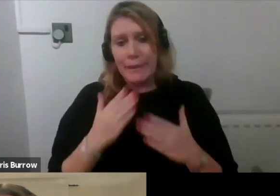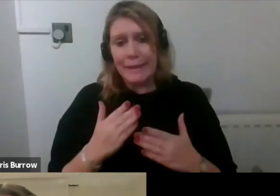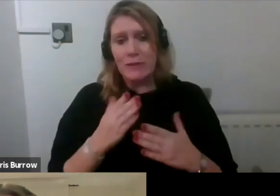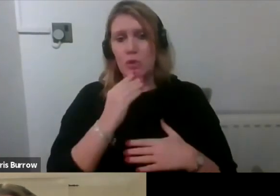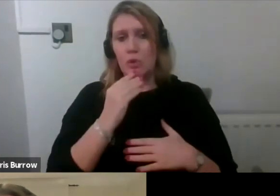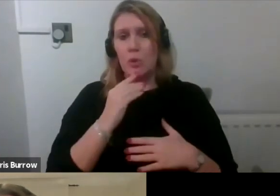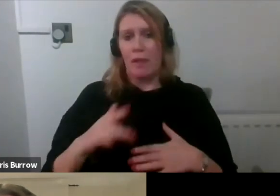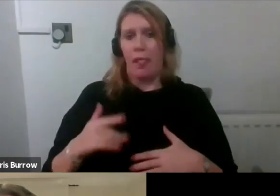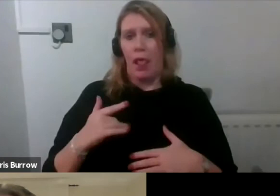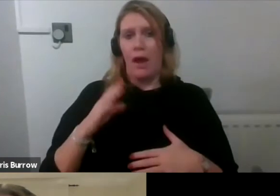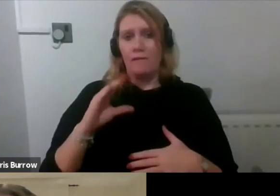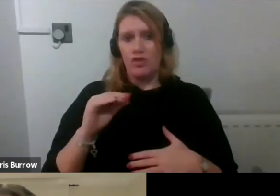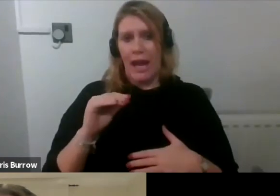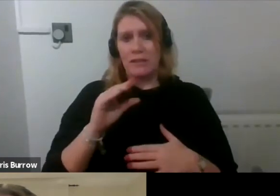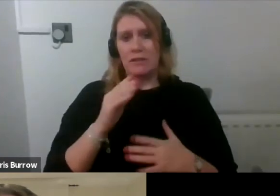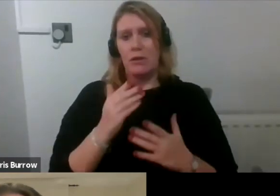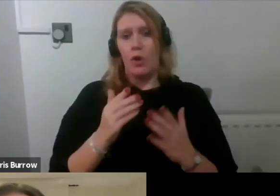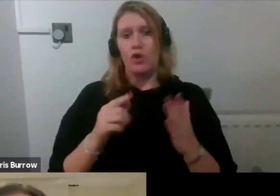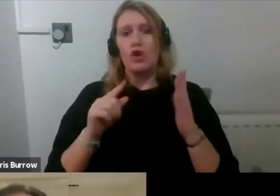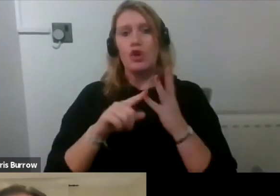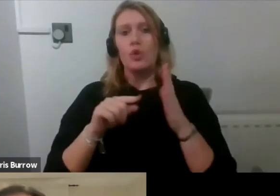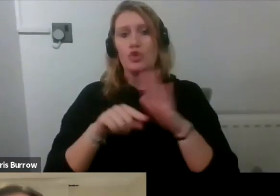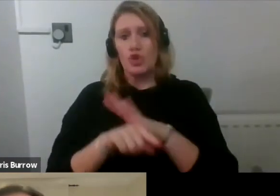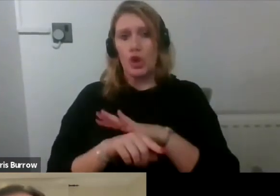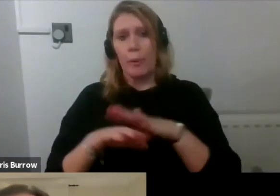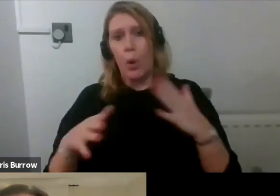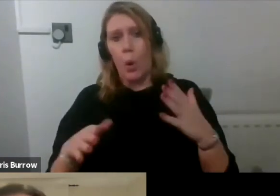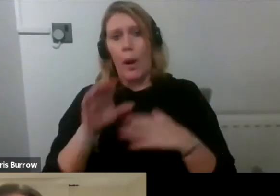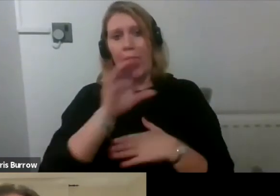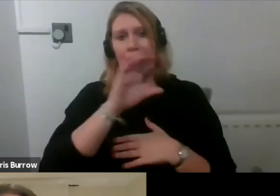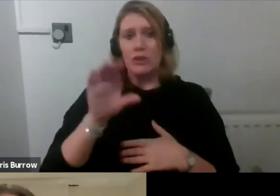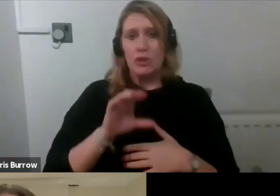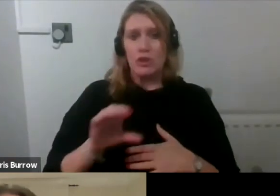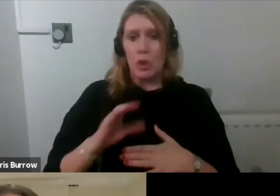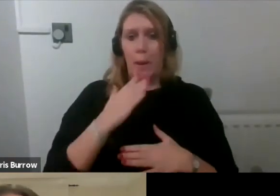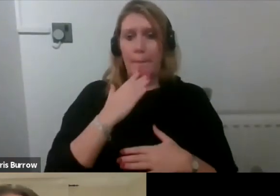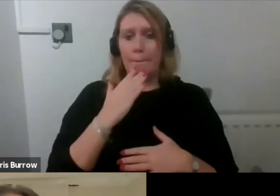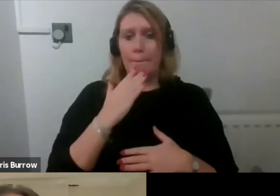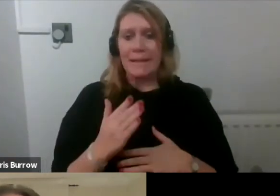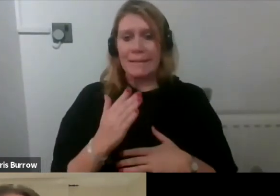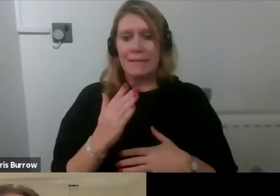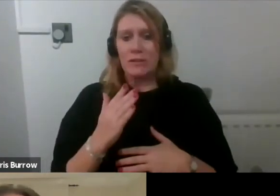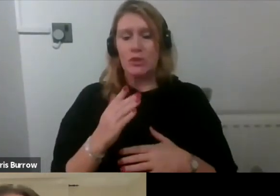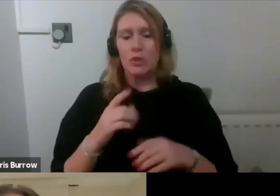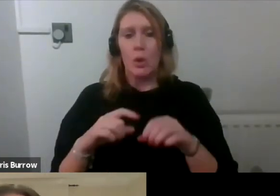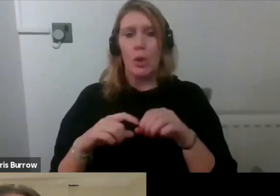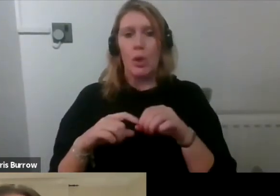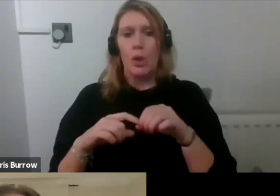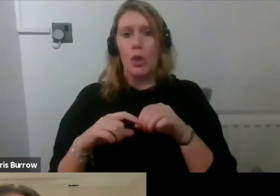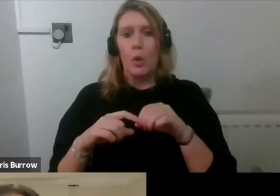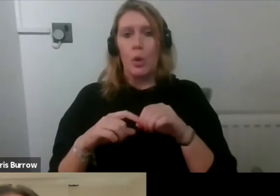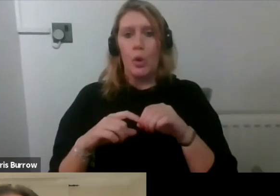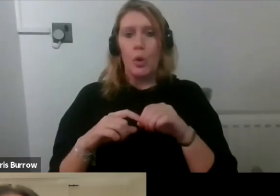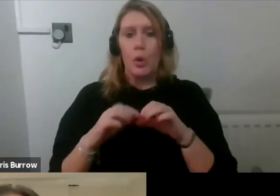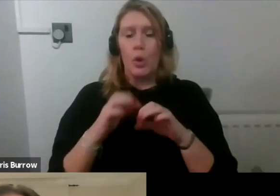chat. If you're on YouTube, if you're on Zoom, then you can use the Q&A box.